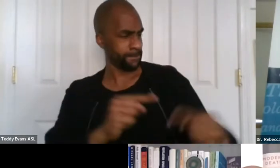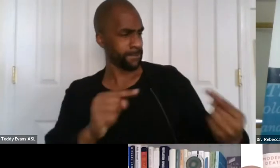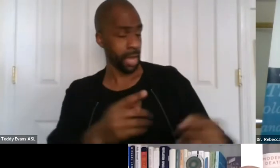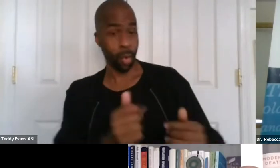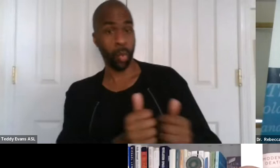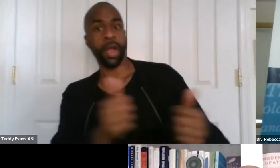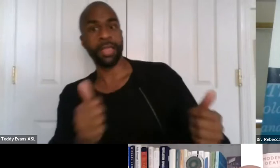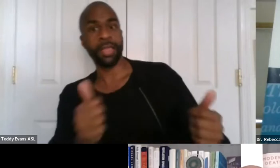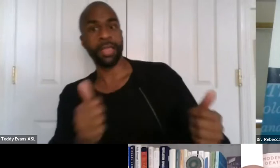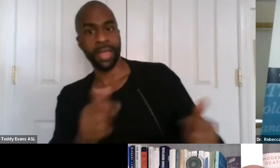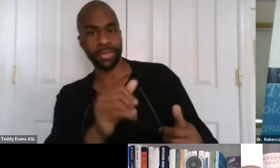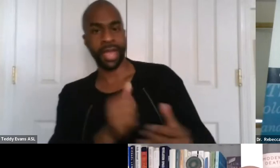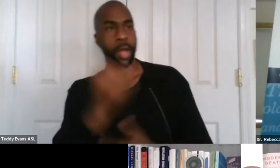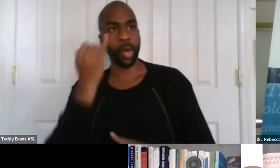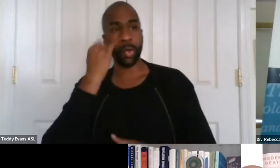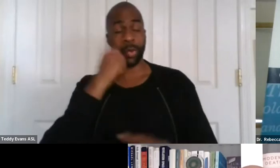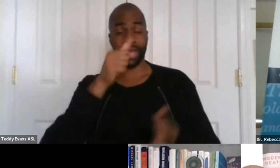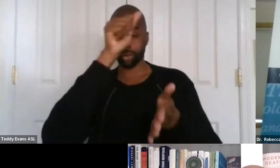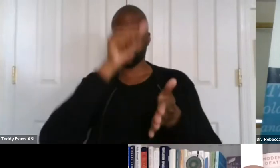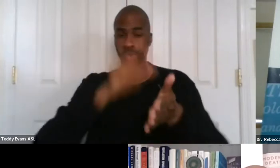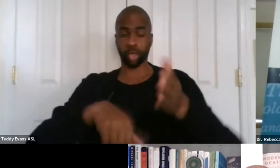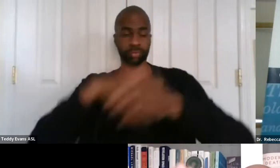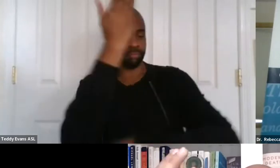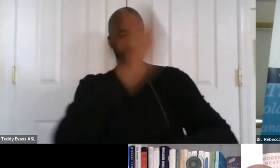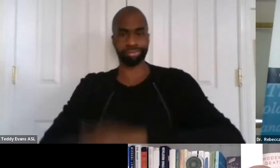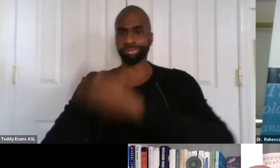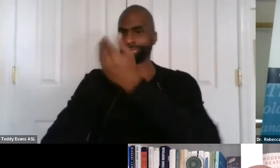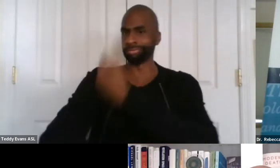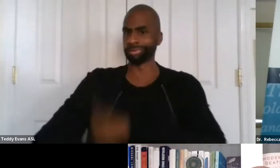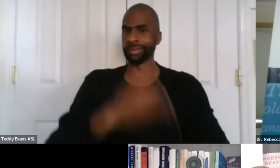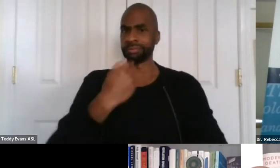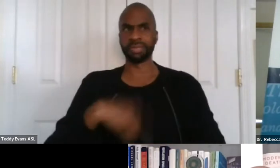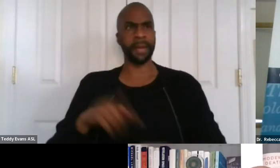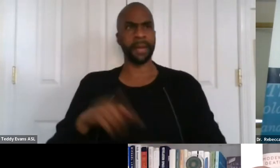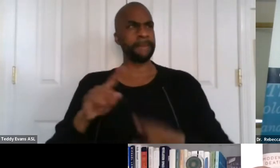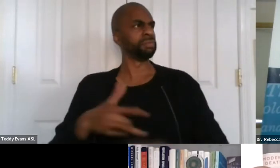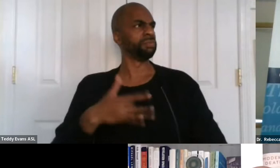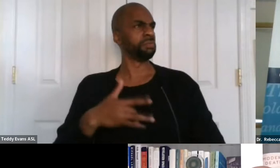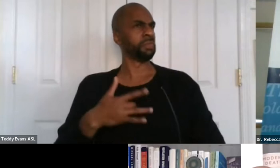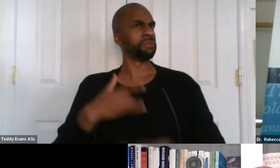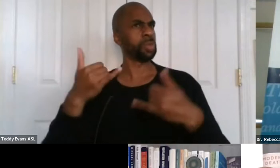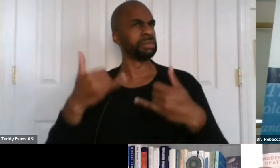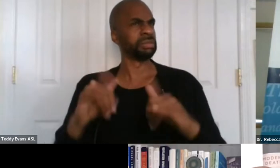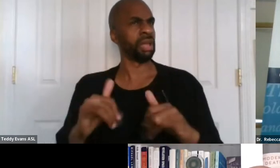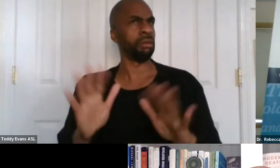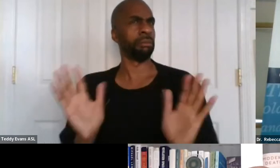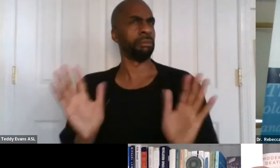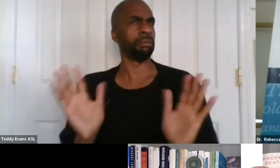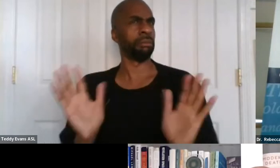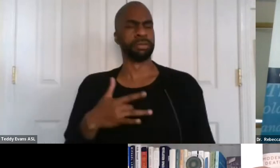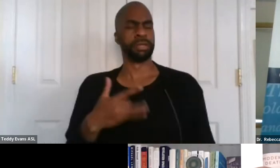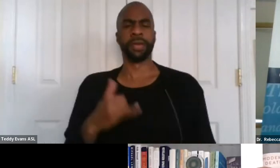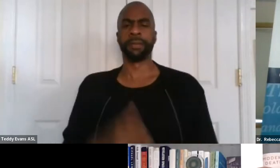an amputation, in which even though there's no signals coming from above, they can still experience that very pain. But you can